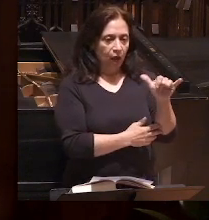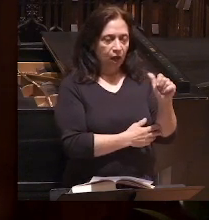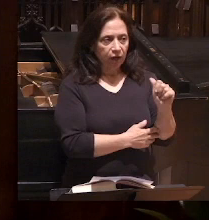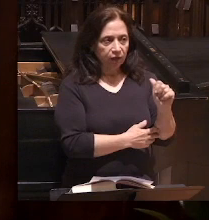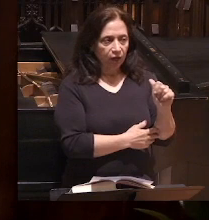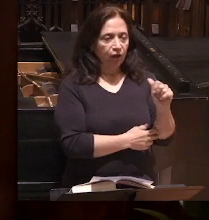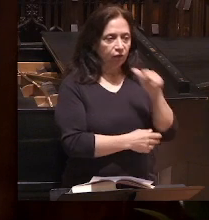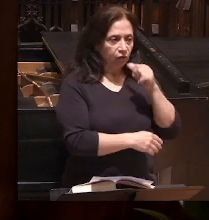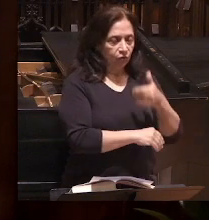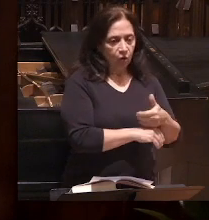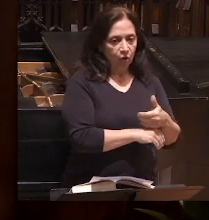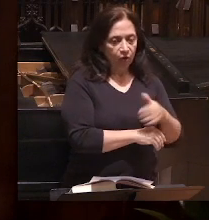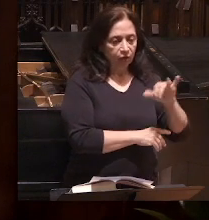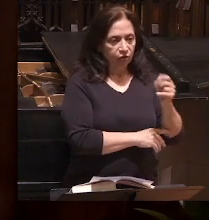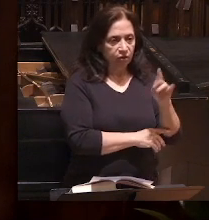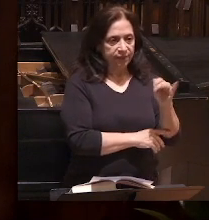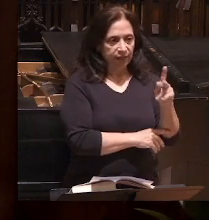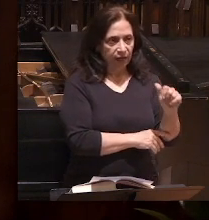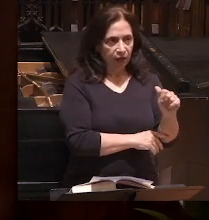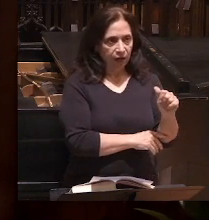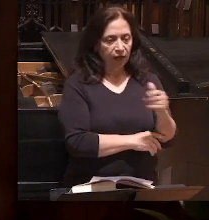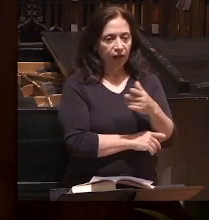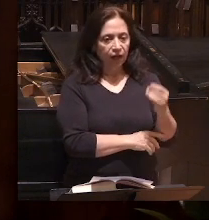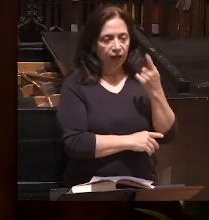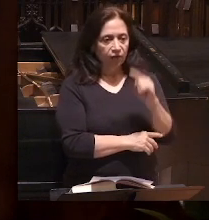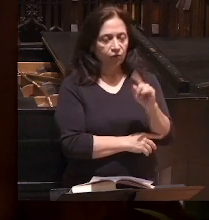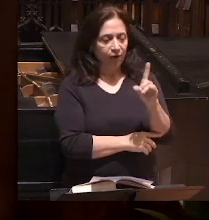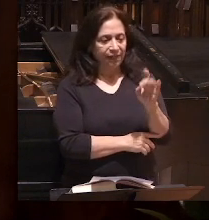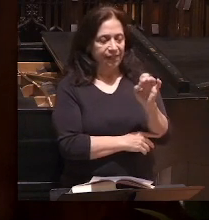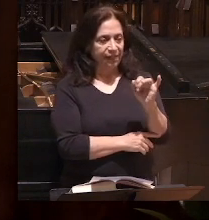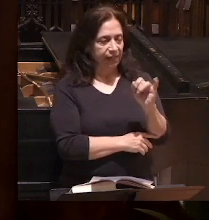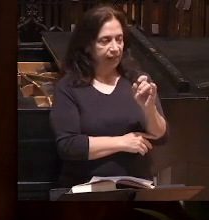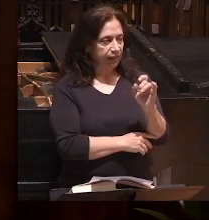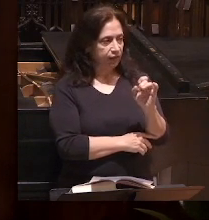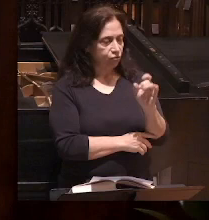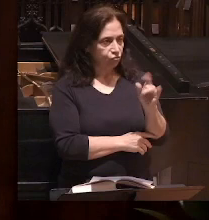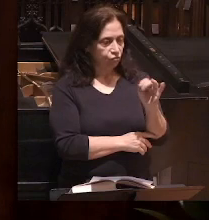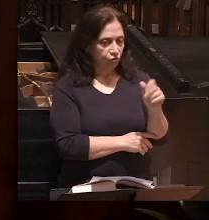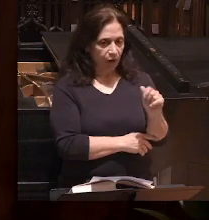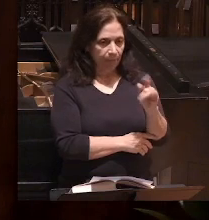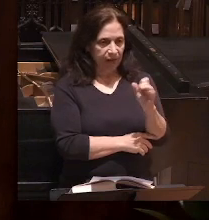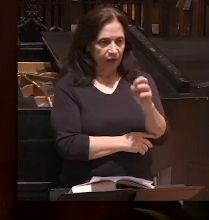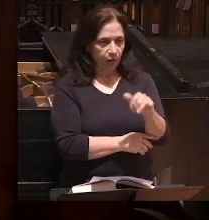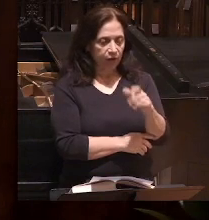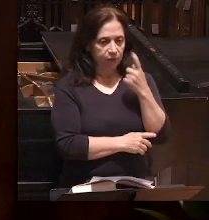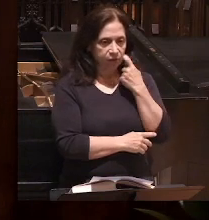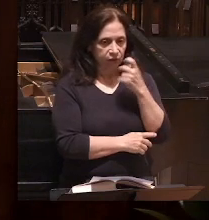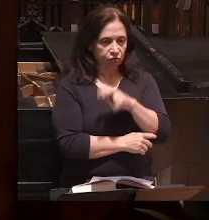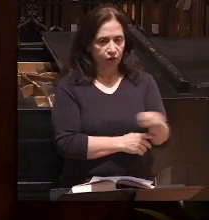Liarno's daughter, Jacinda, and for Deidre McGarry, who was transferred to Gaylord.